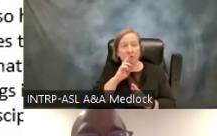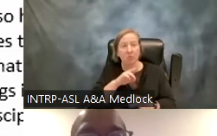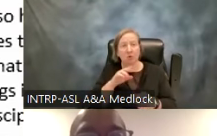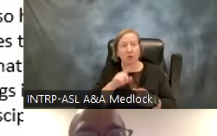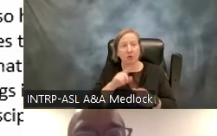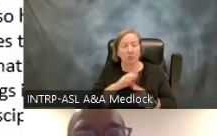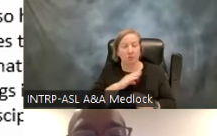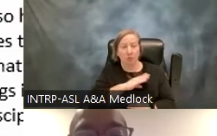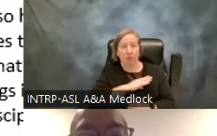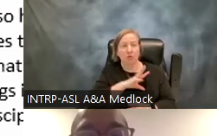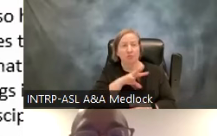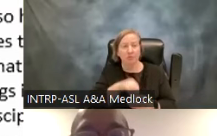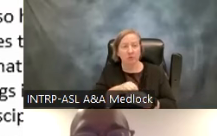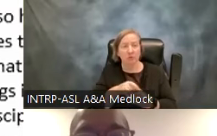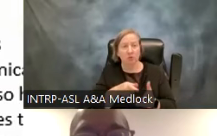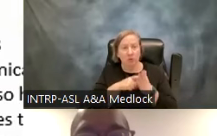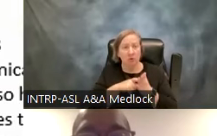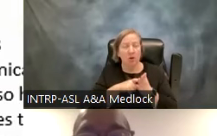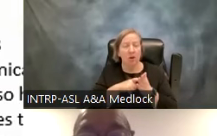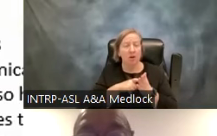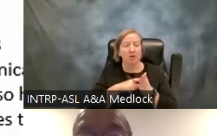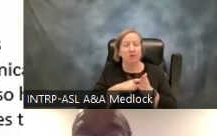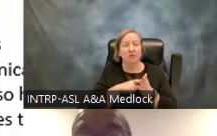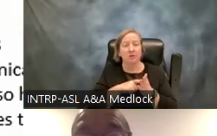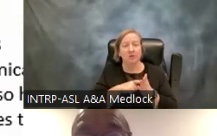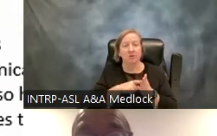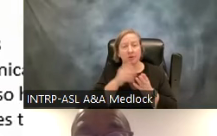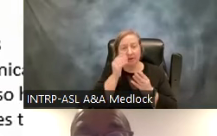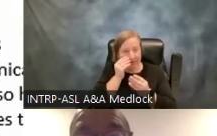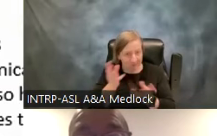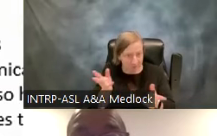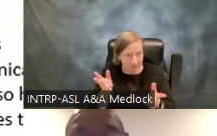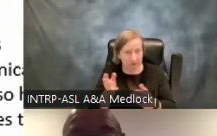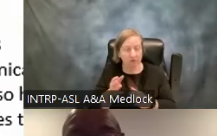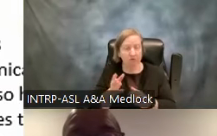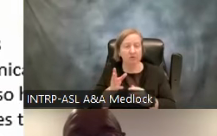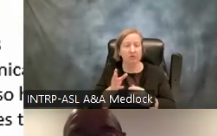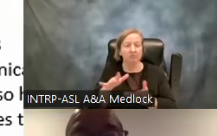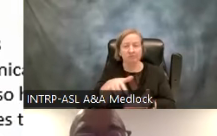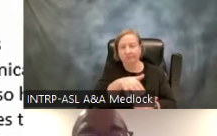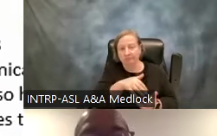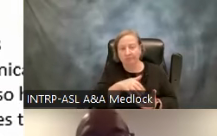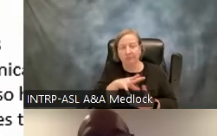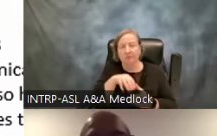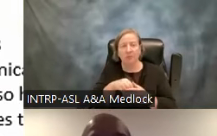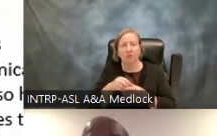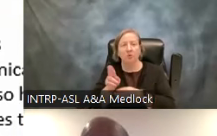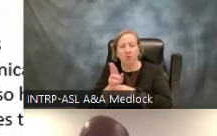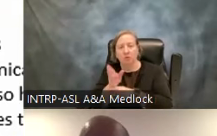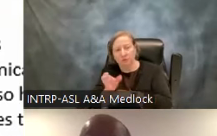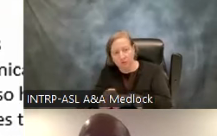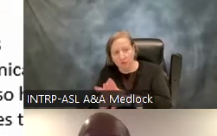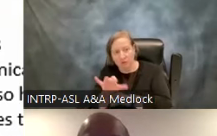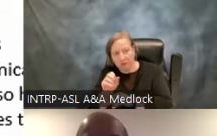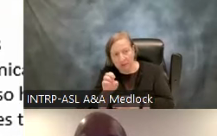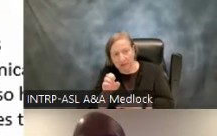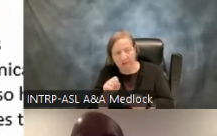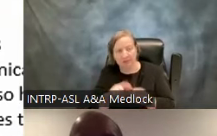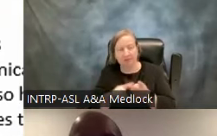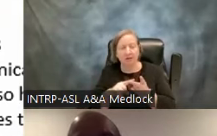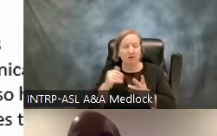including required aggregated information, e.g. Use of force cases, and frequency, for example,